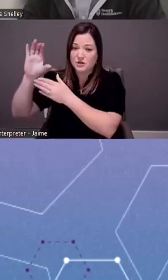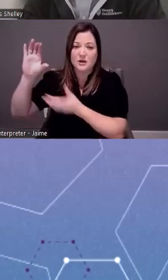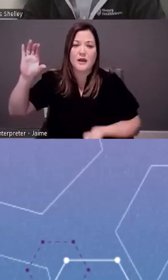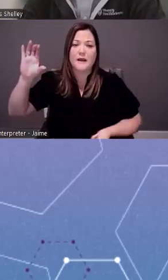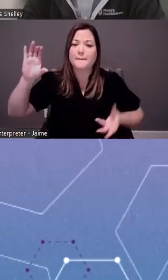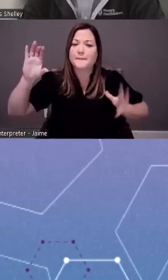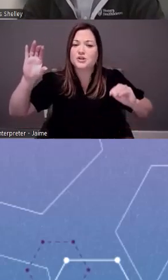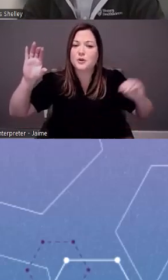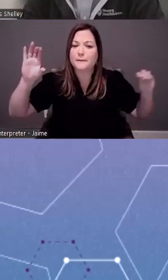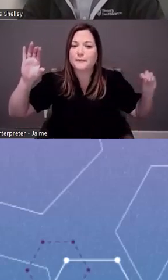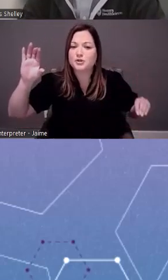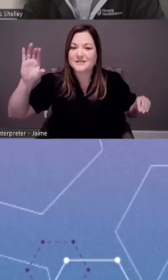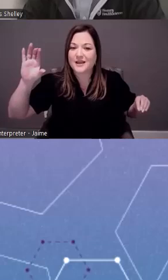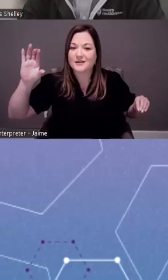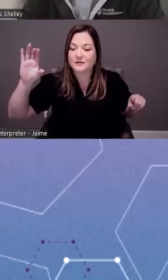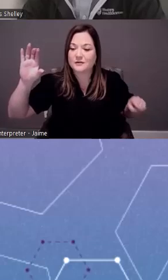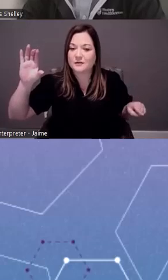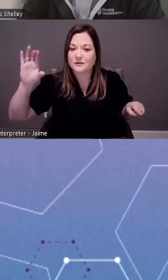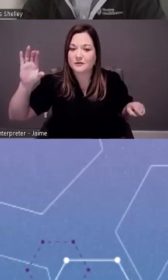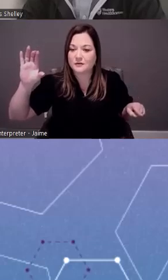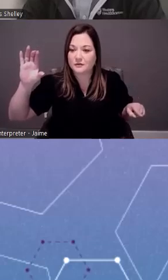those publications